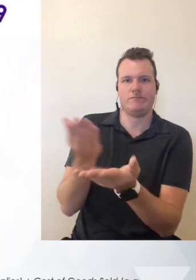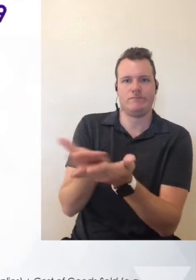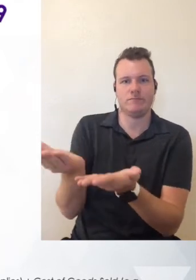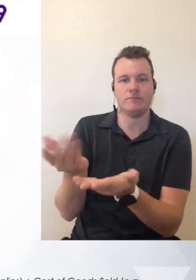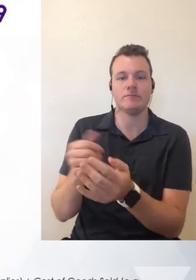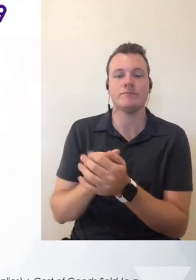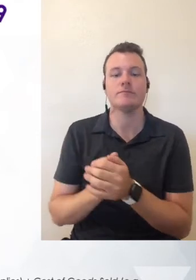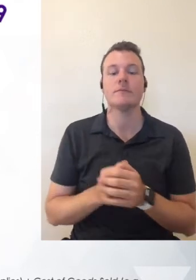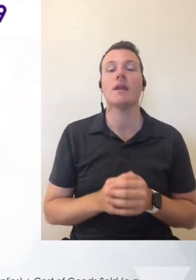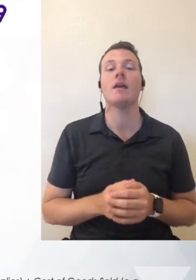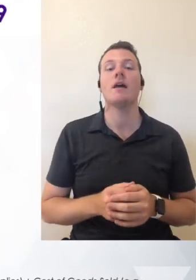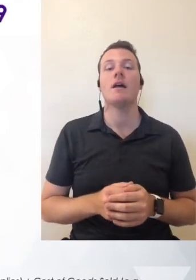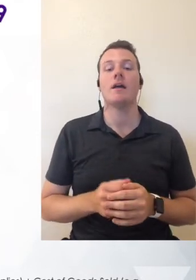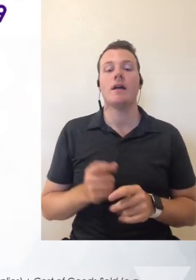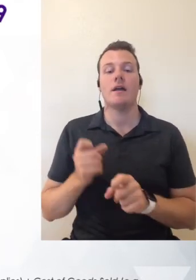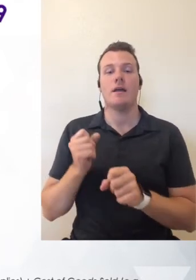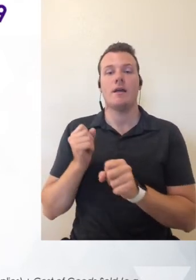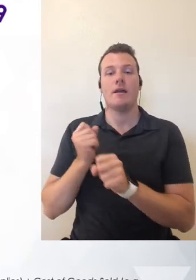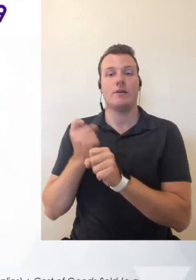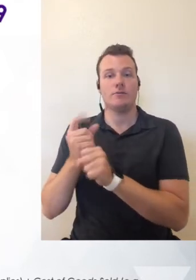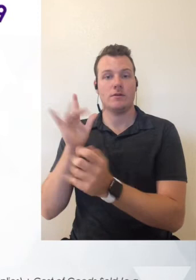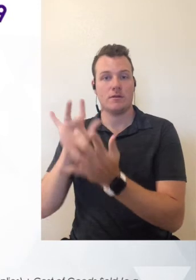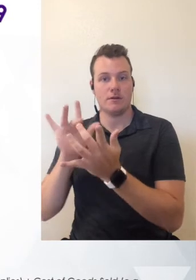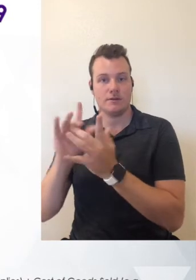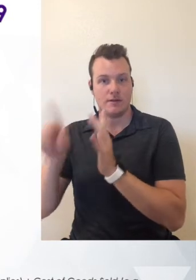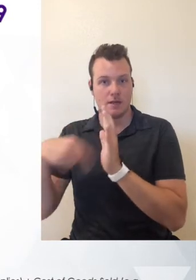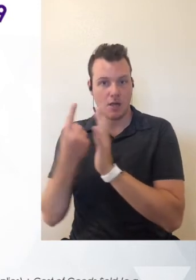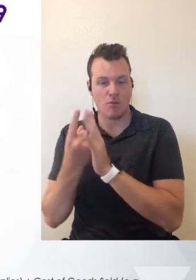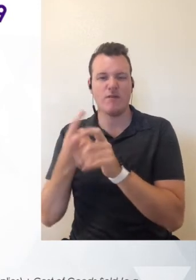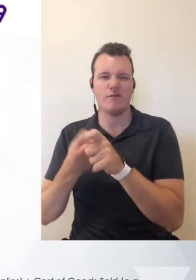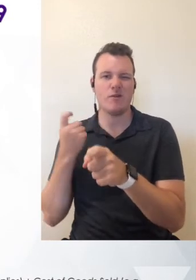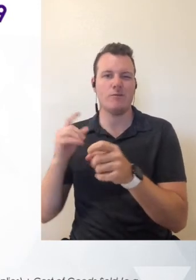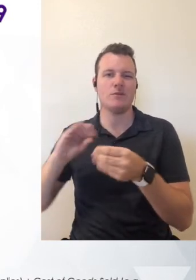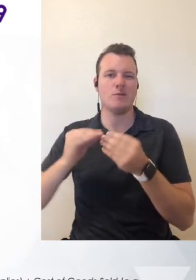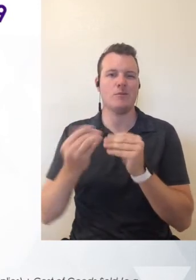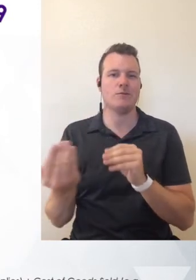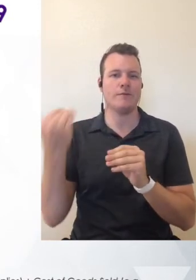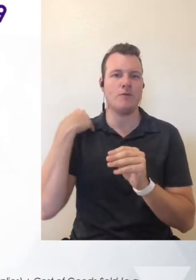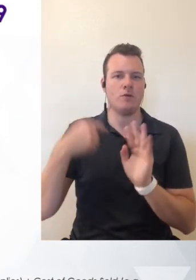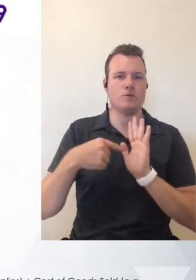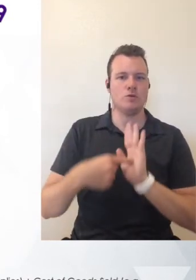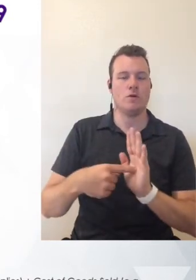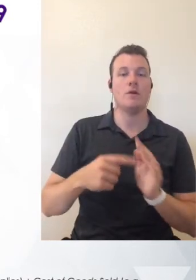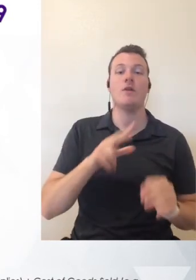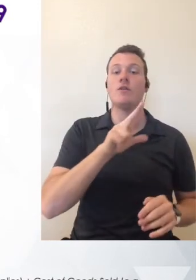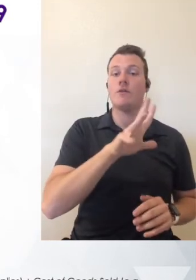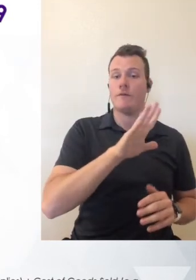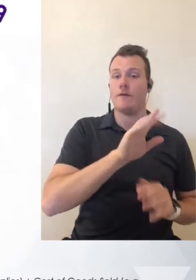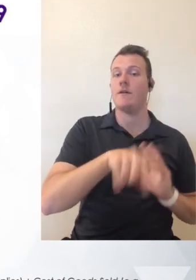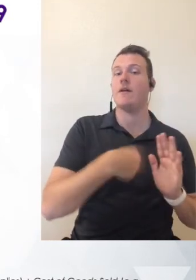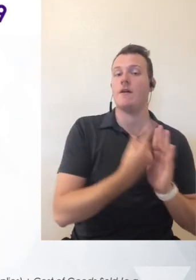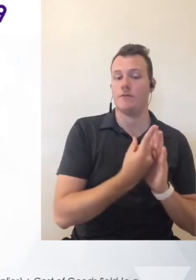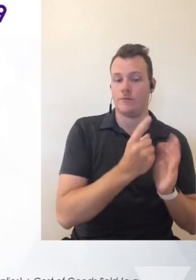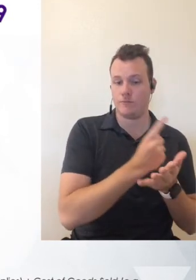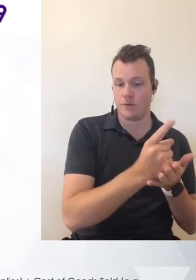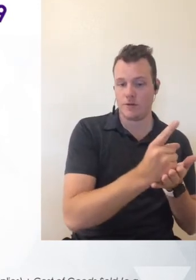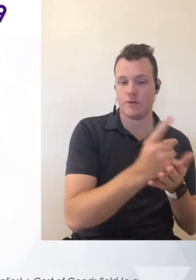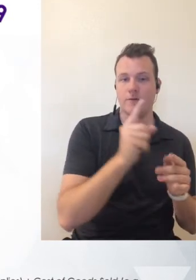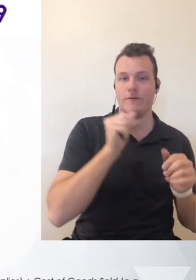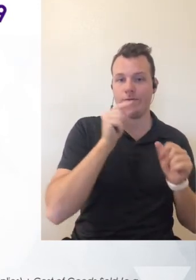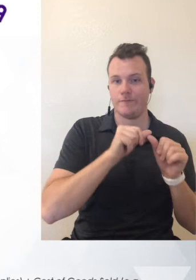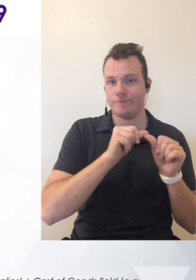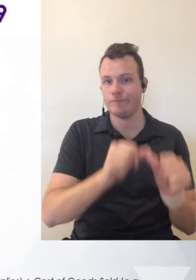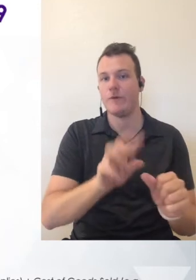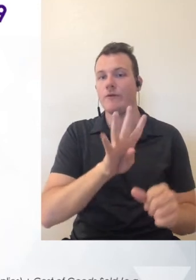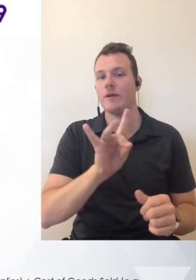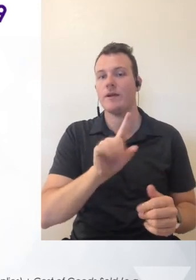annual contact hours come from the data that I showed you earlier, where we are working 35 hours a week for 48 weeks and